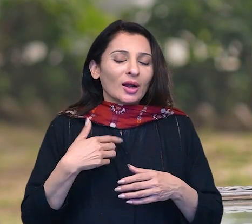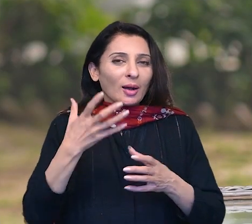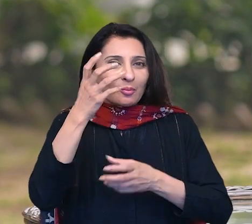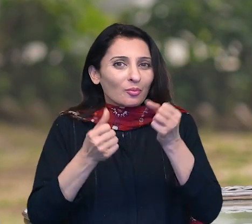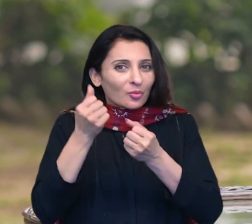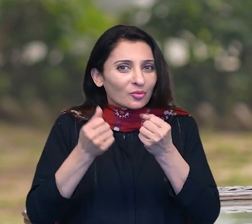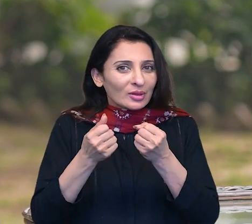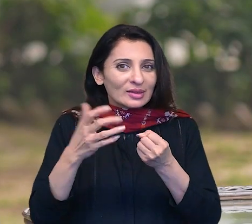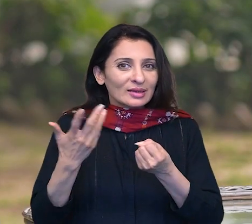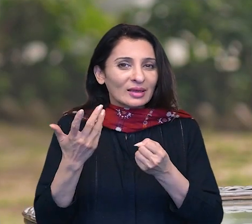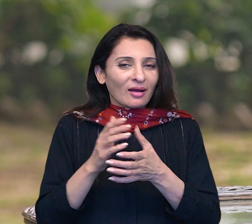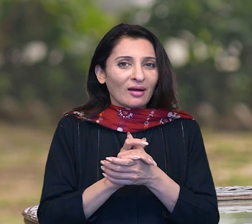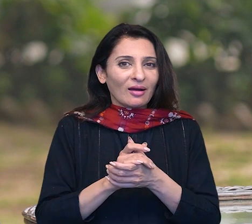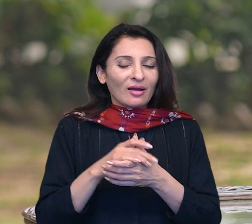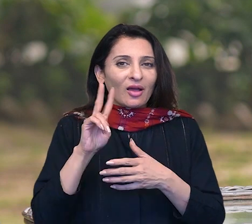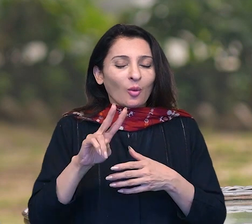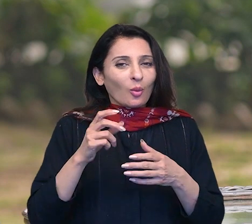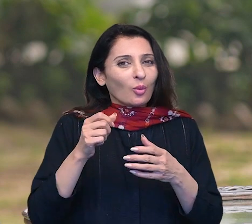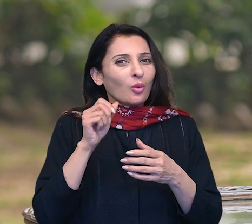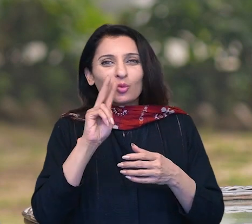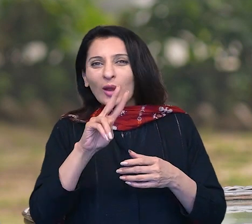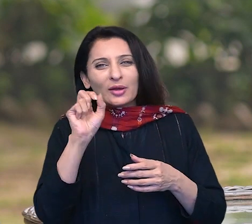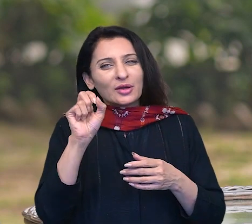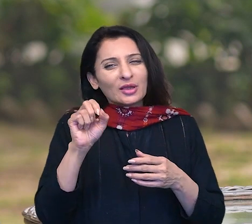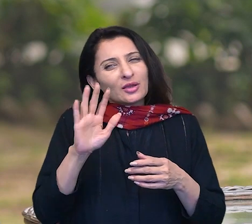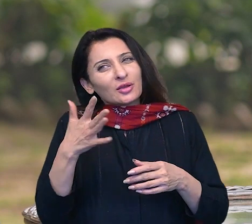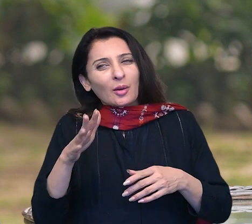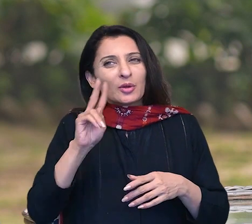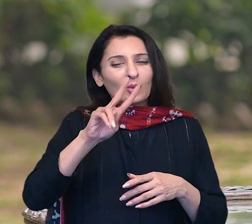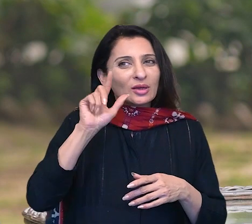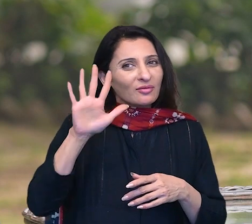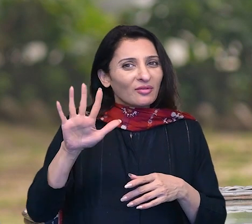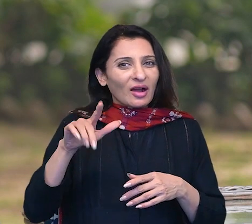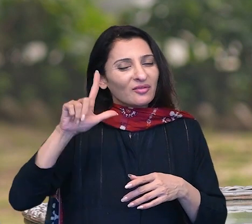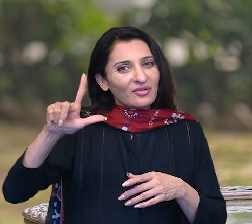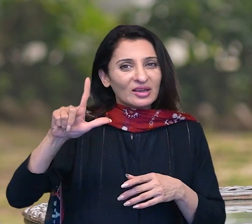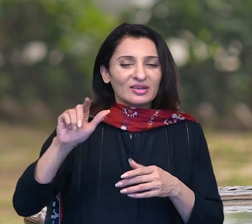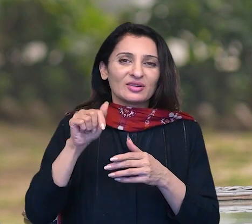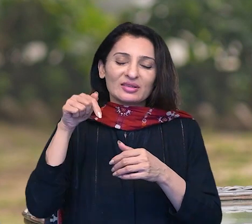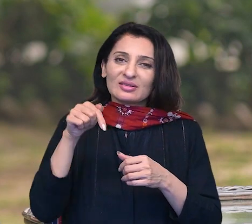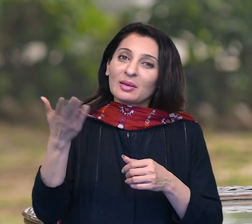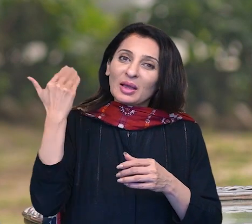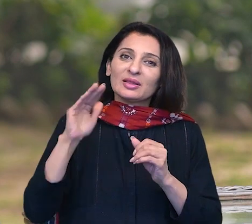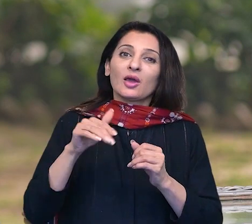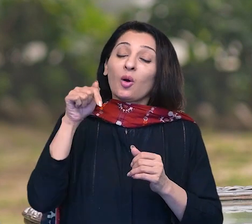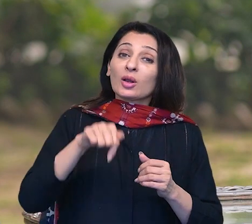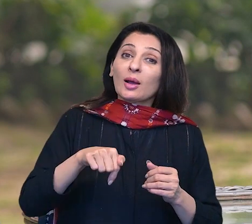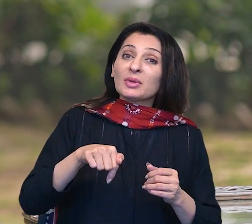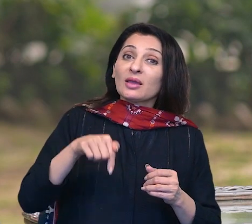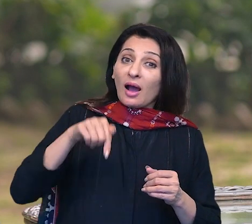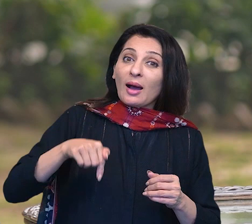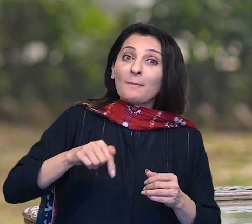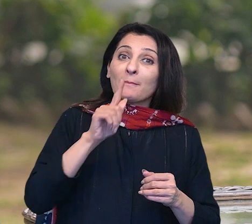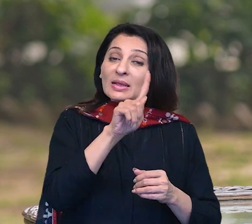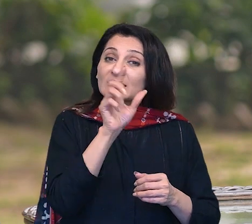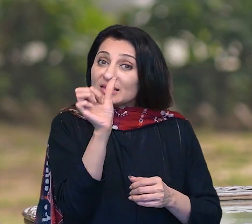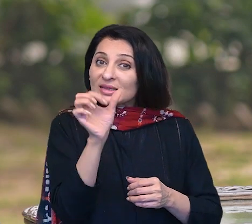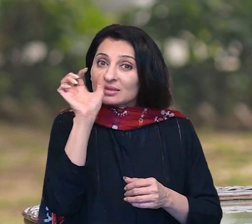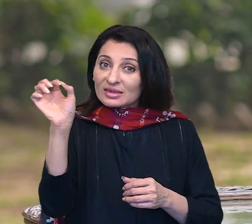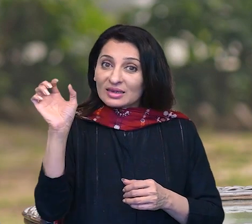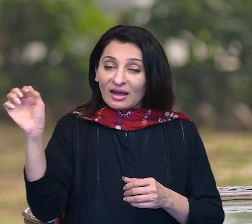animals, and our production was 20 liters, 25 liters, and now we